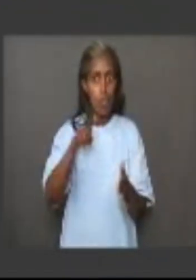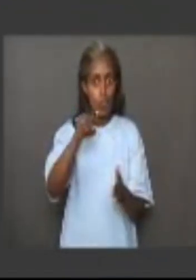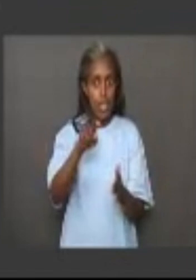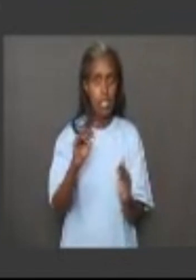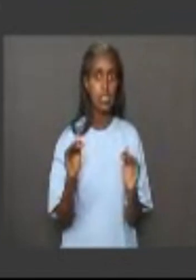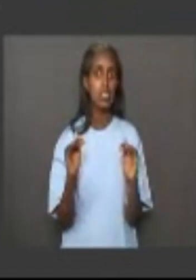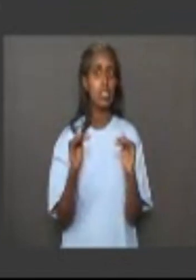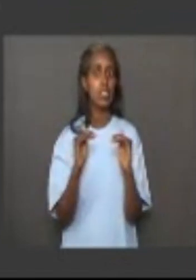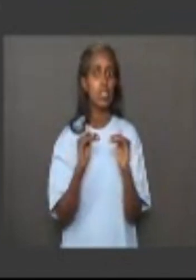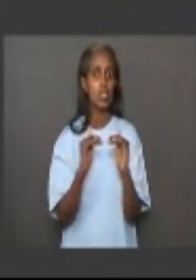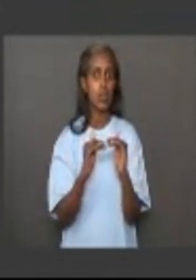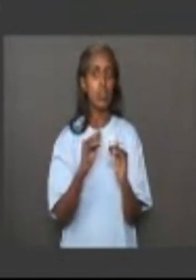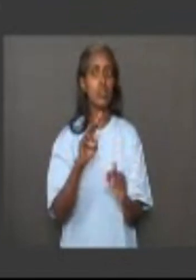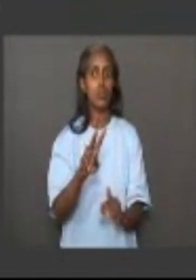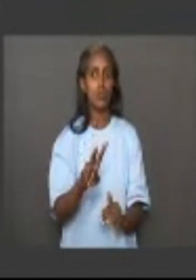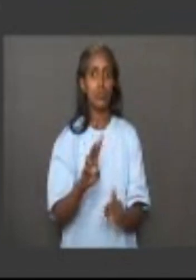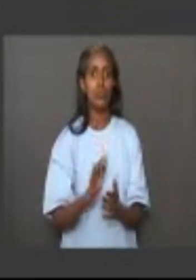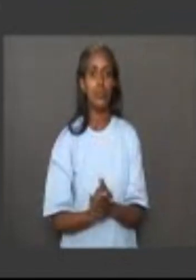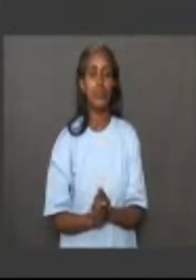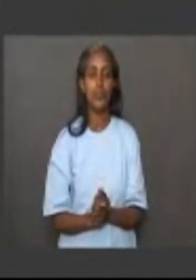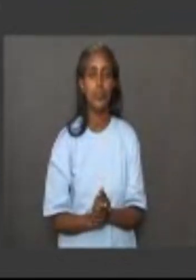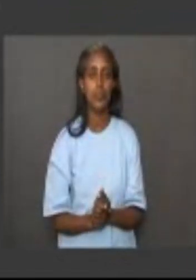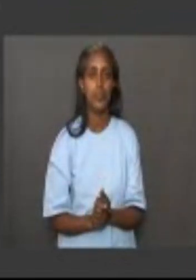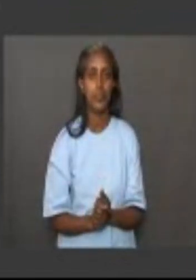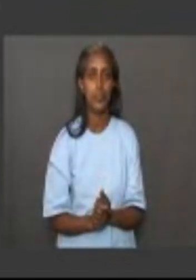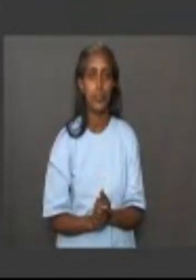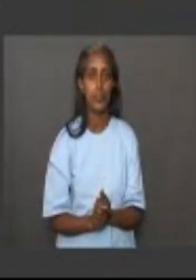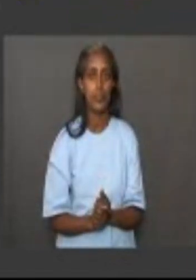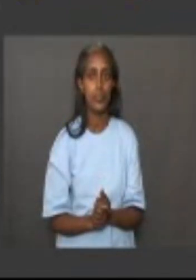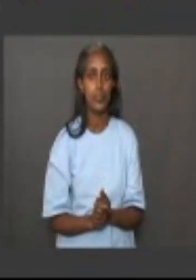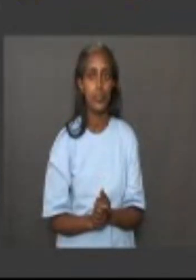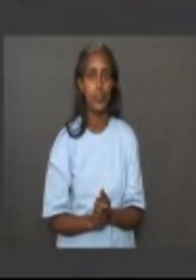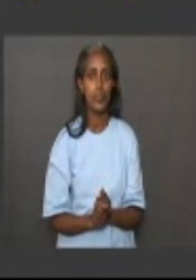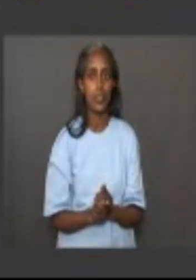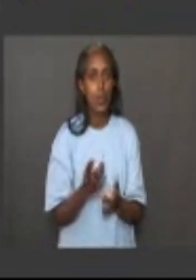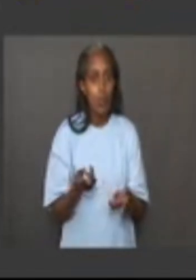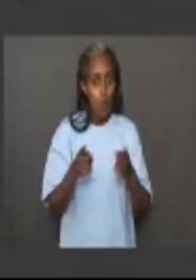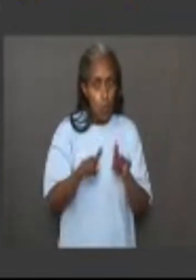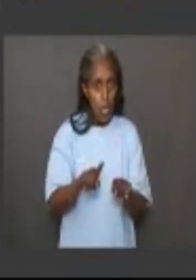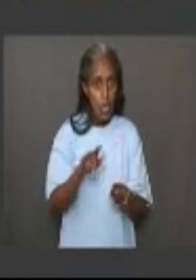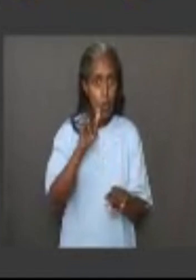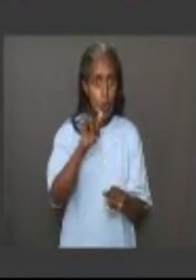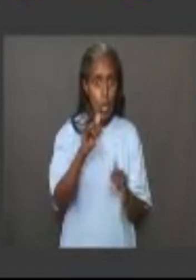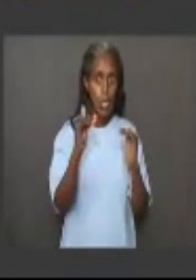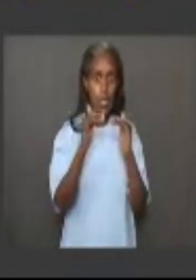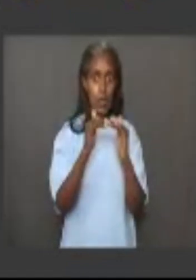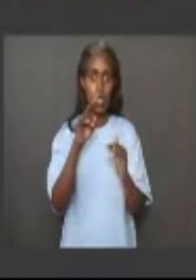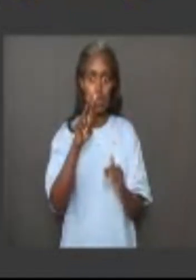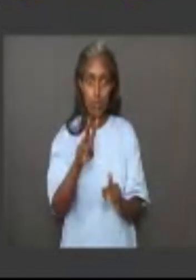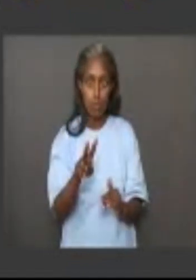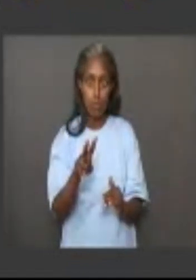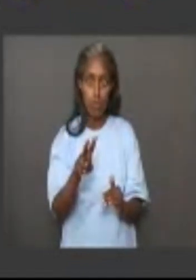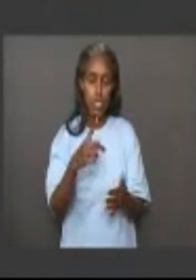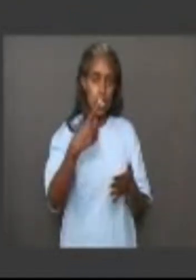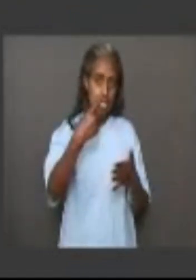When y equals 1, the value of x is 2.